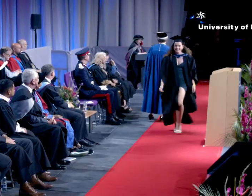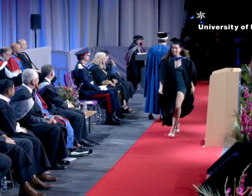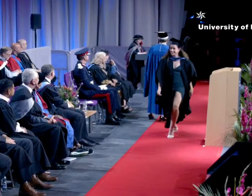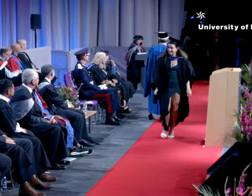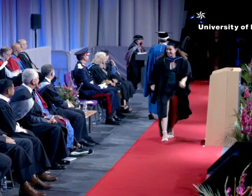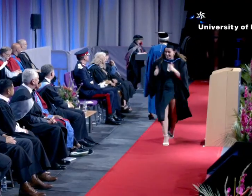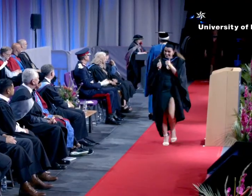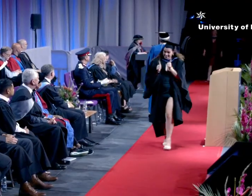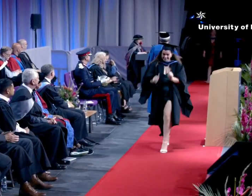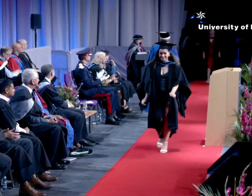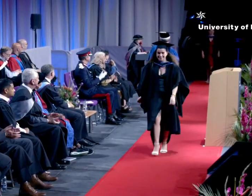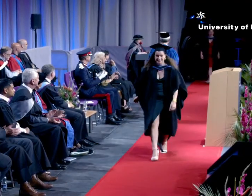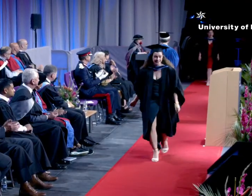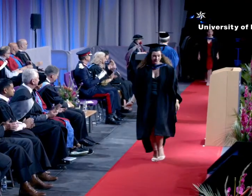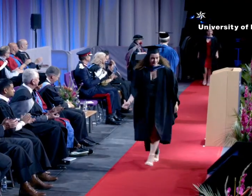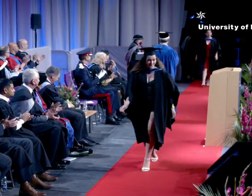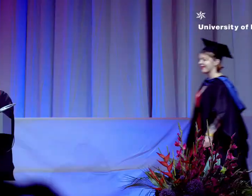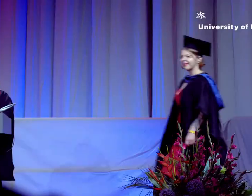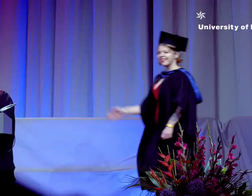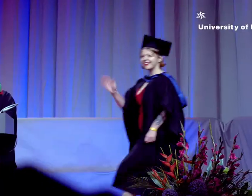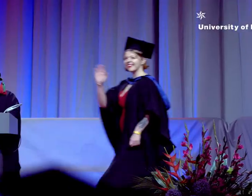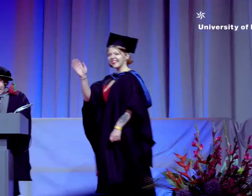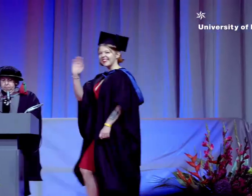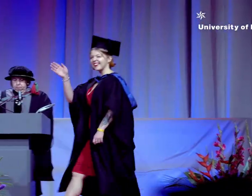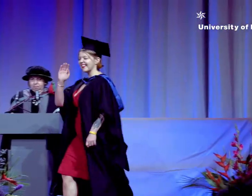Malgayata Navaka.